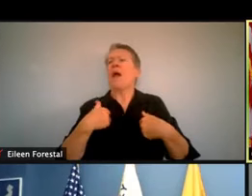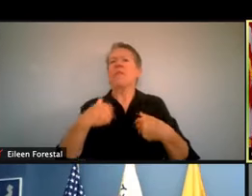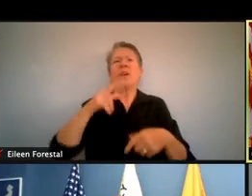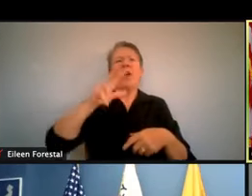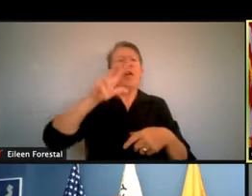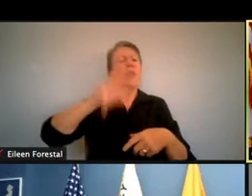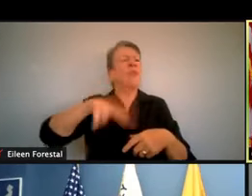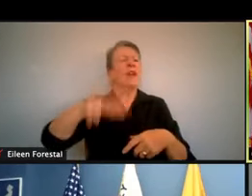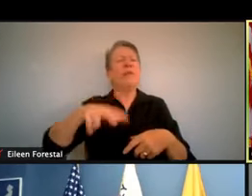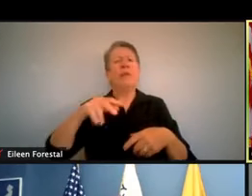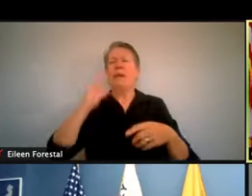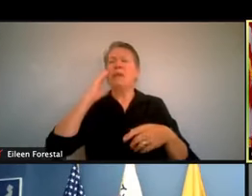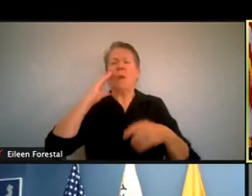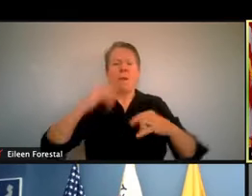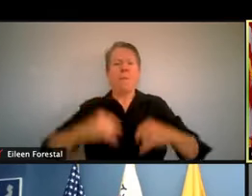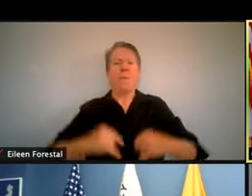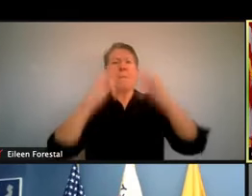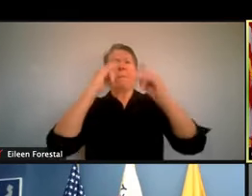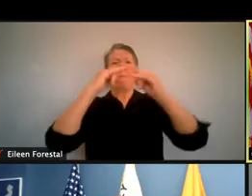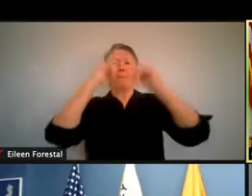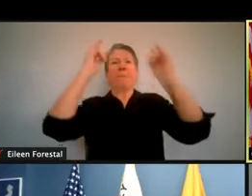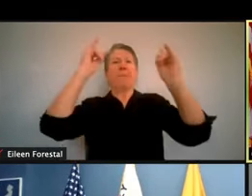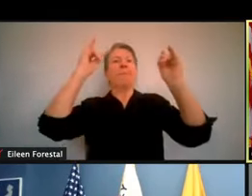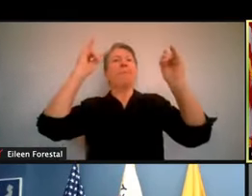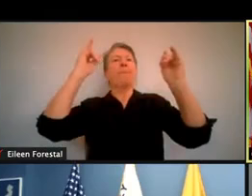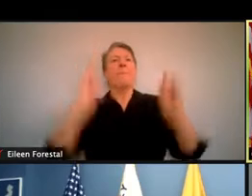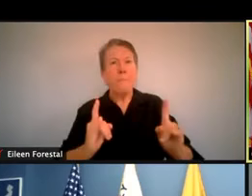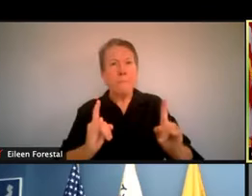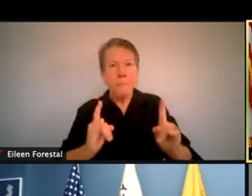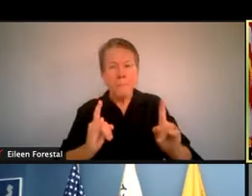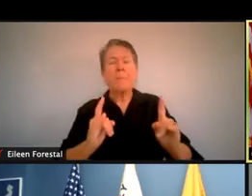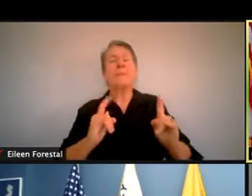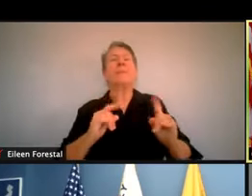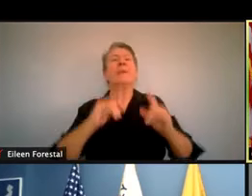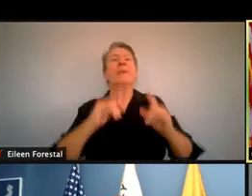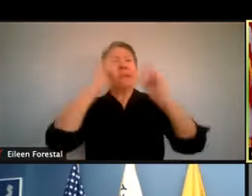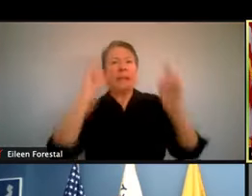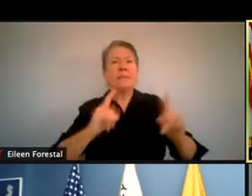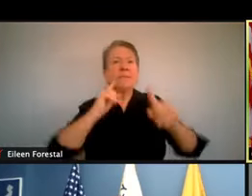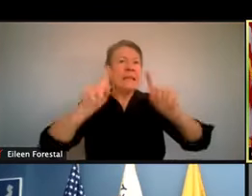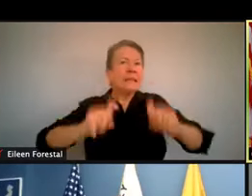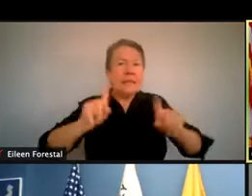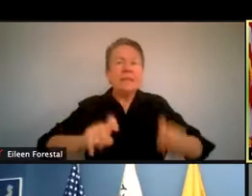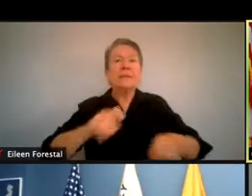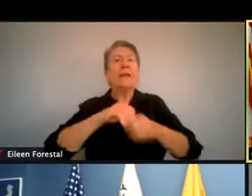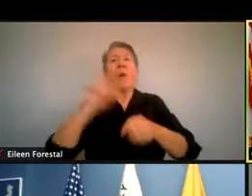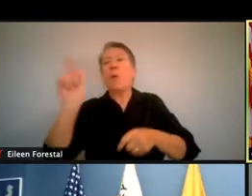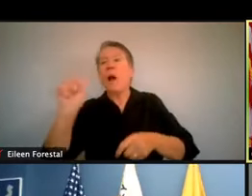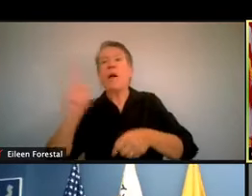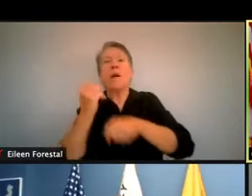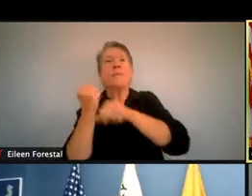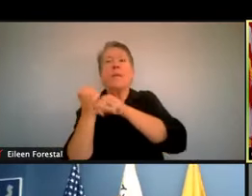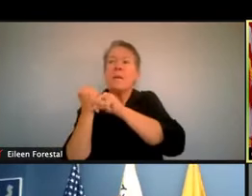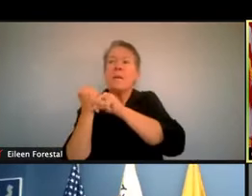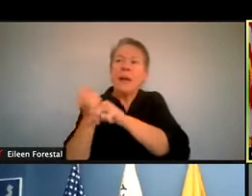sites included Blue Claws Stadium, Monmouth Medical Center's parking lot, a municipal lot, a public